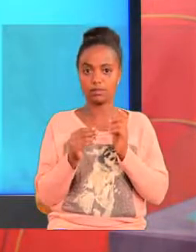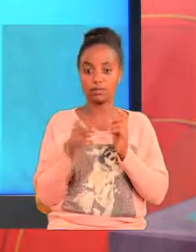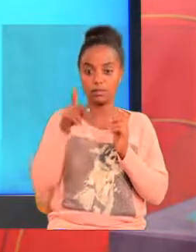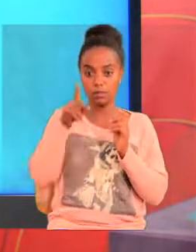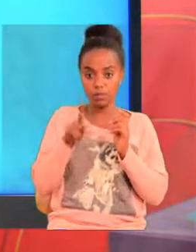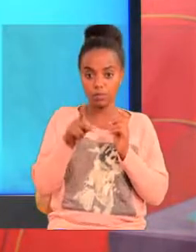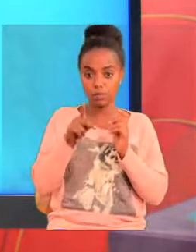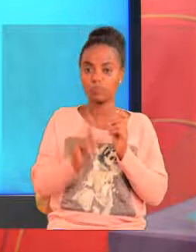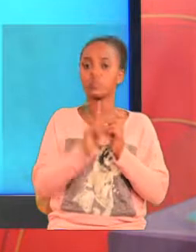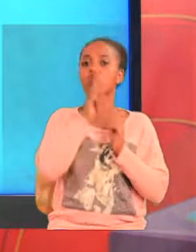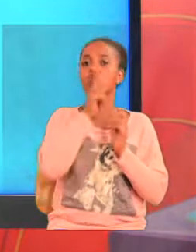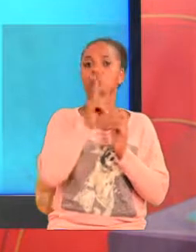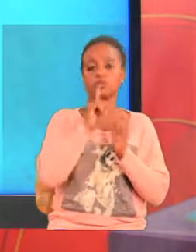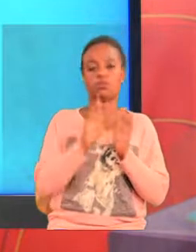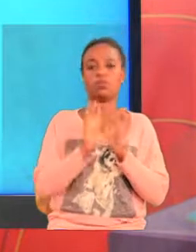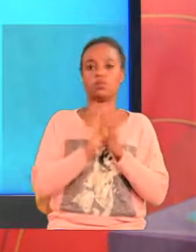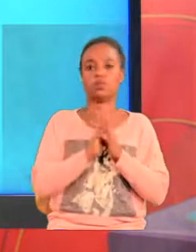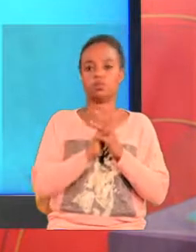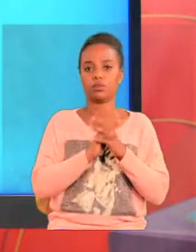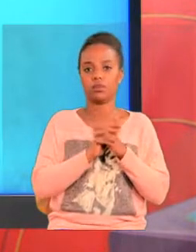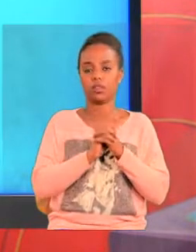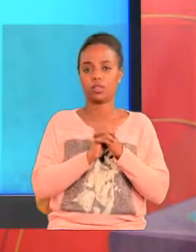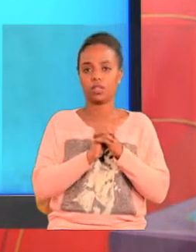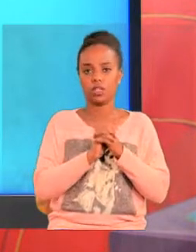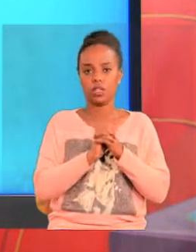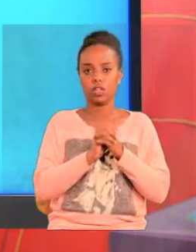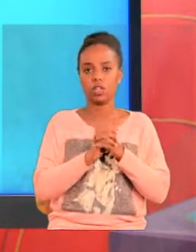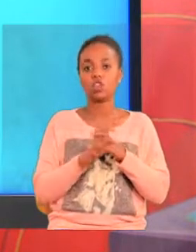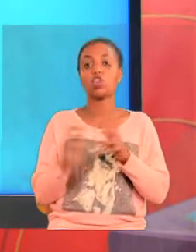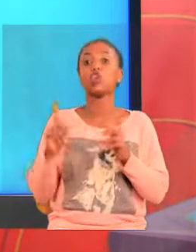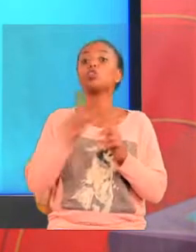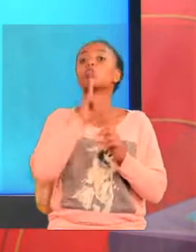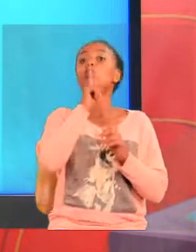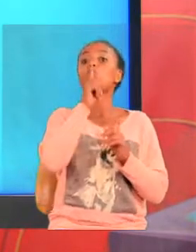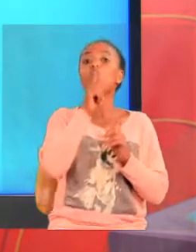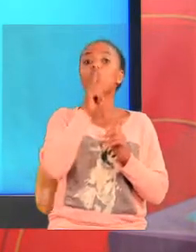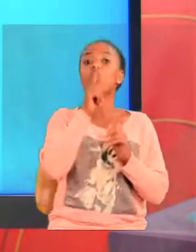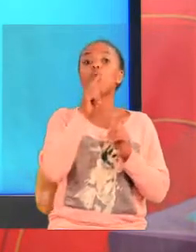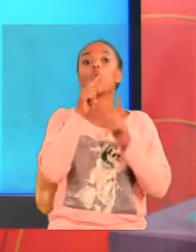P is also true here. So true implies